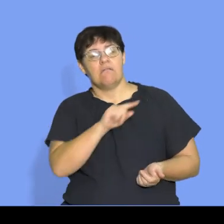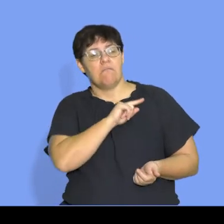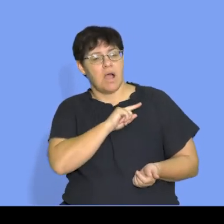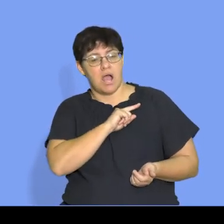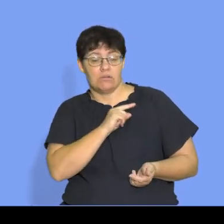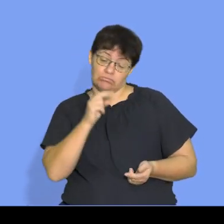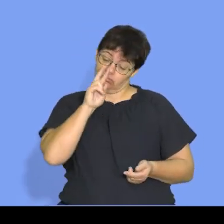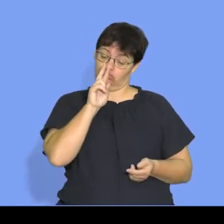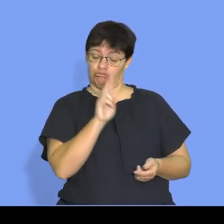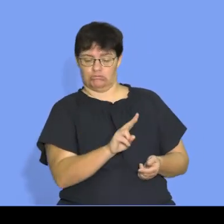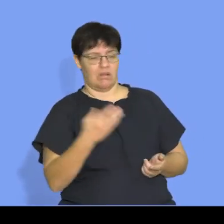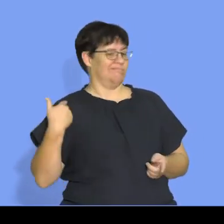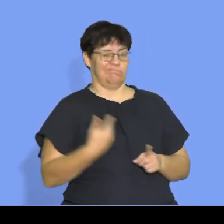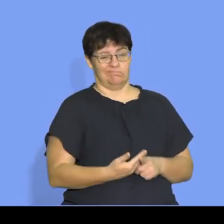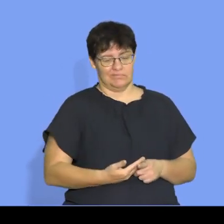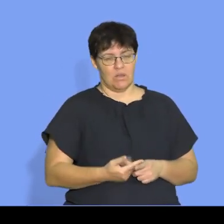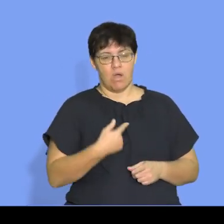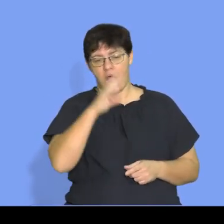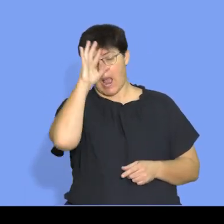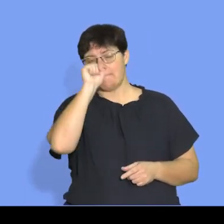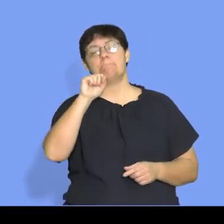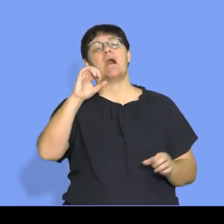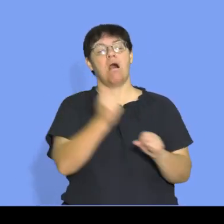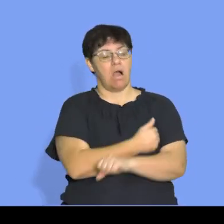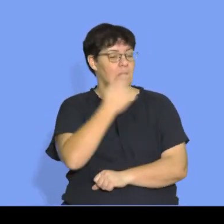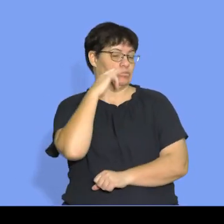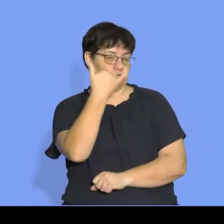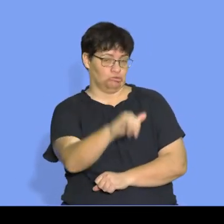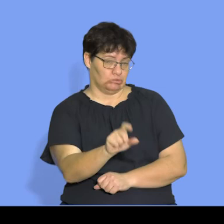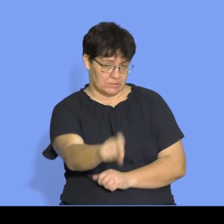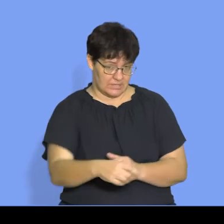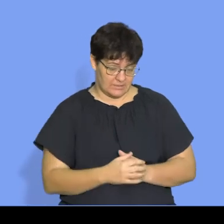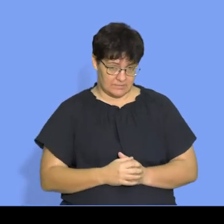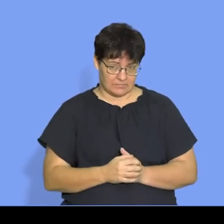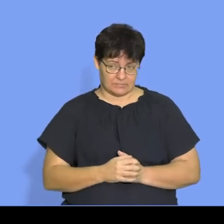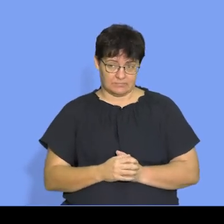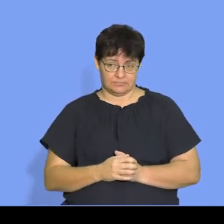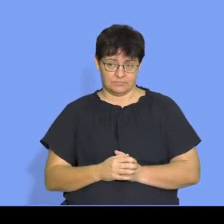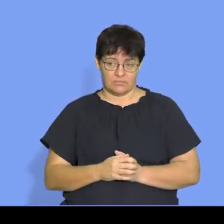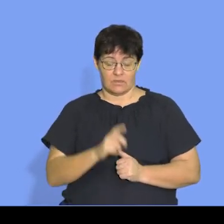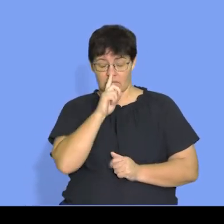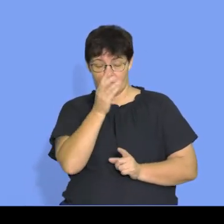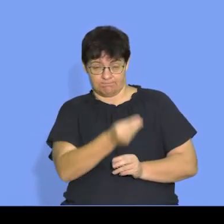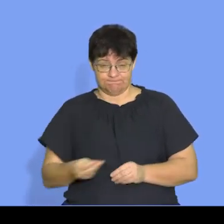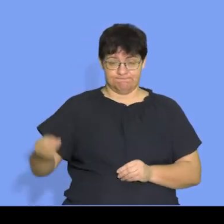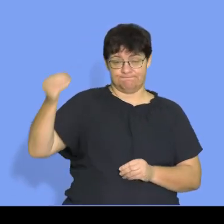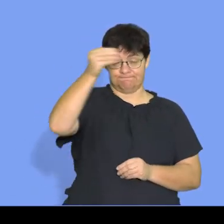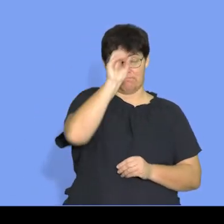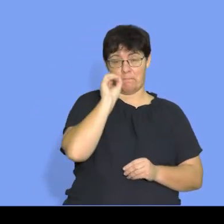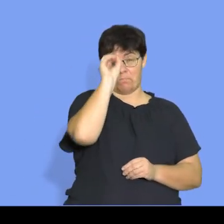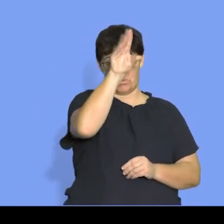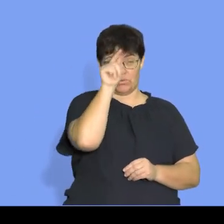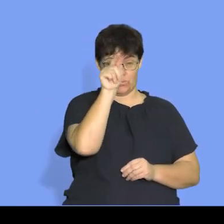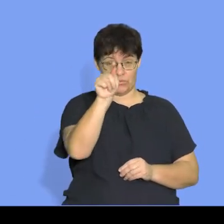been checking our answers, so that we remember that we need to check them. To check my solution here, I need to